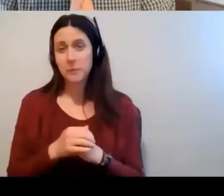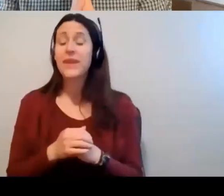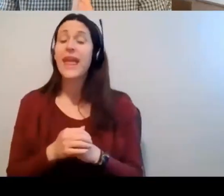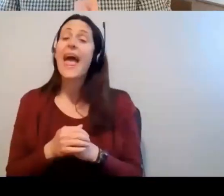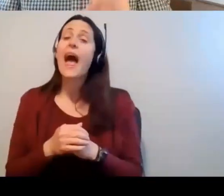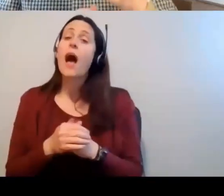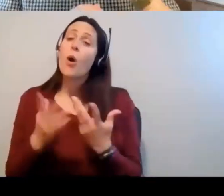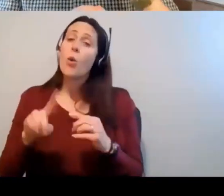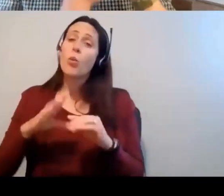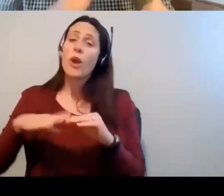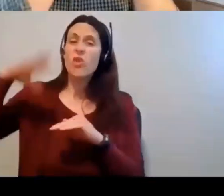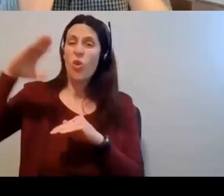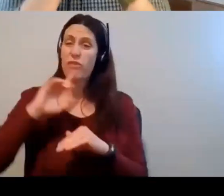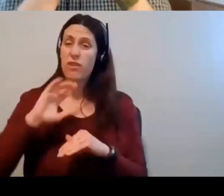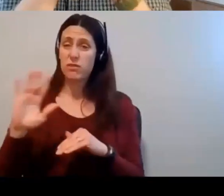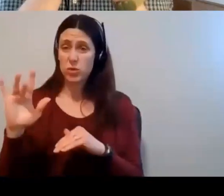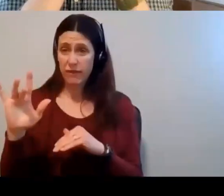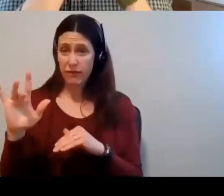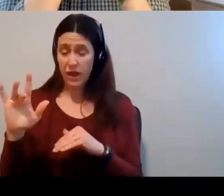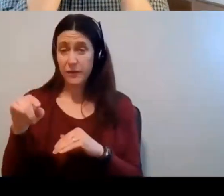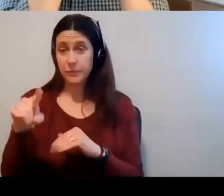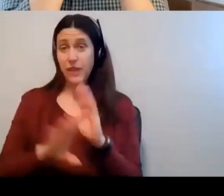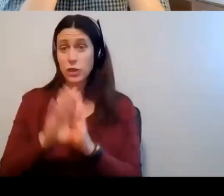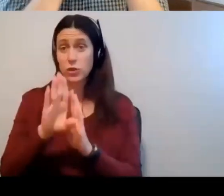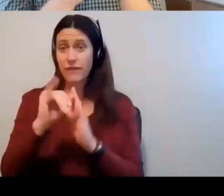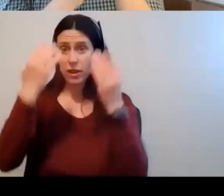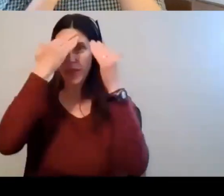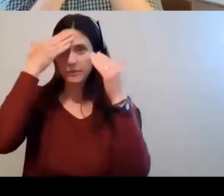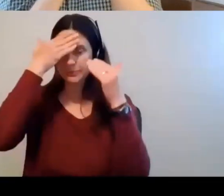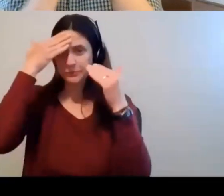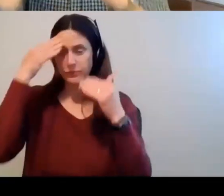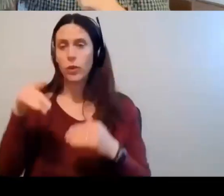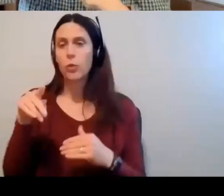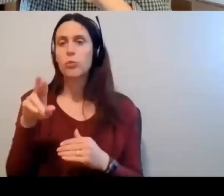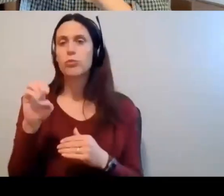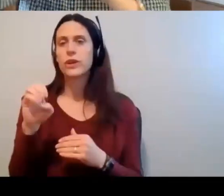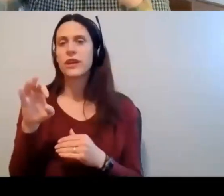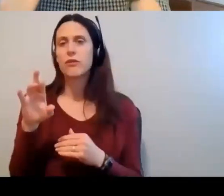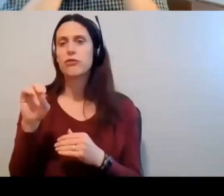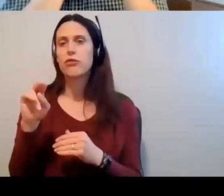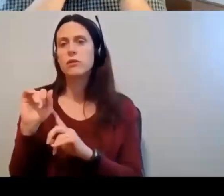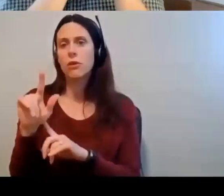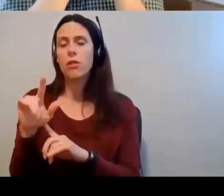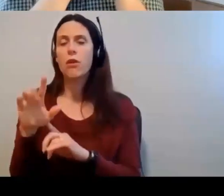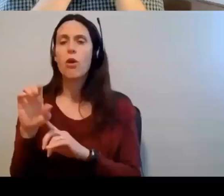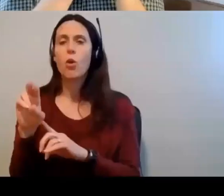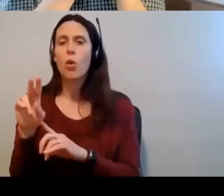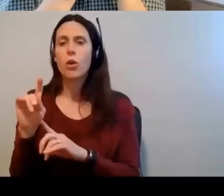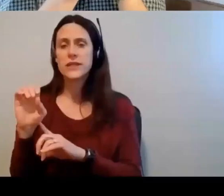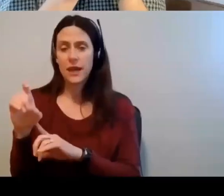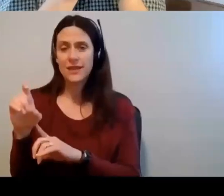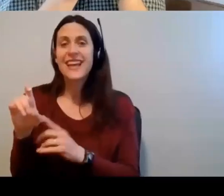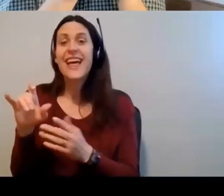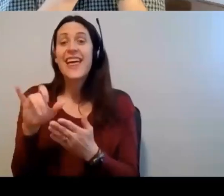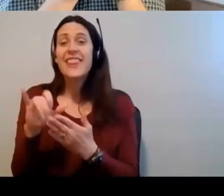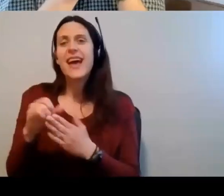25, that we develop that prefrontal cortex. So I say prefrontal, that part right here in the front. And that is where we do